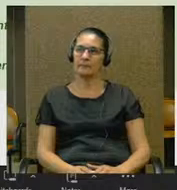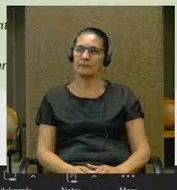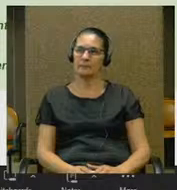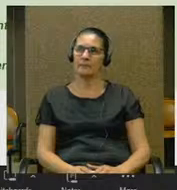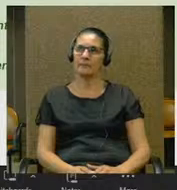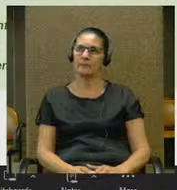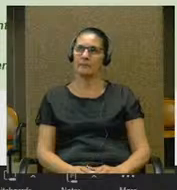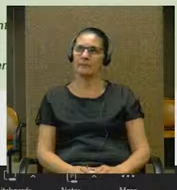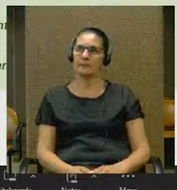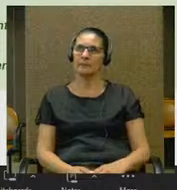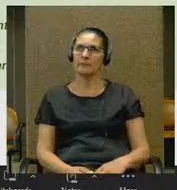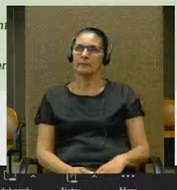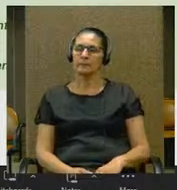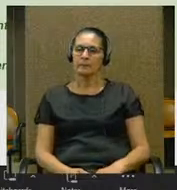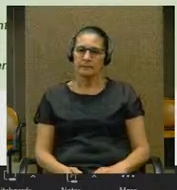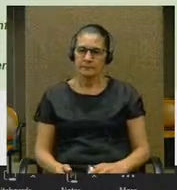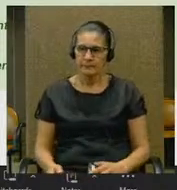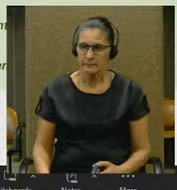Yes, go ahead.